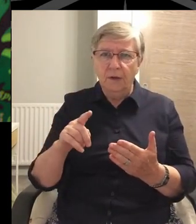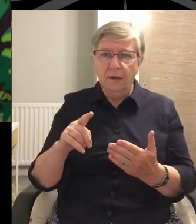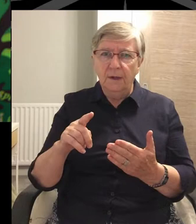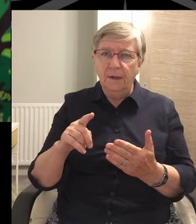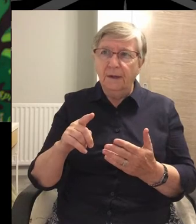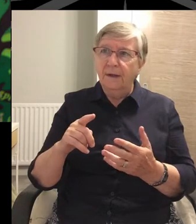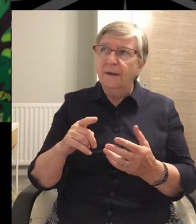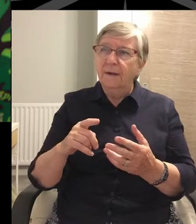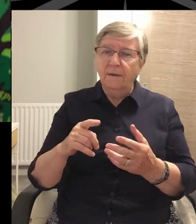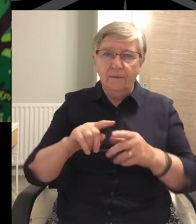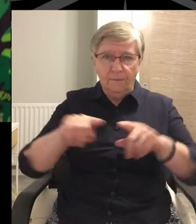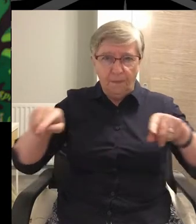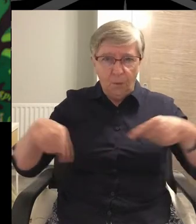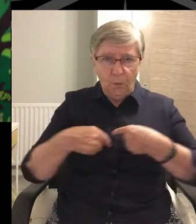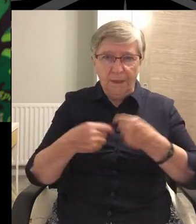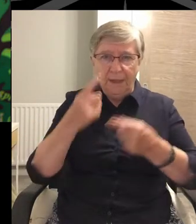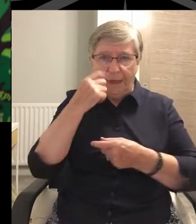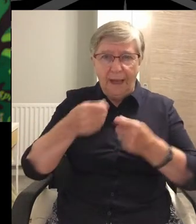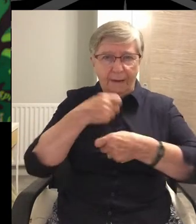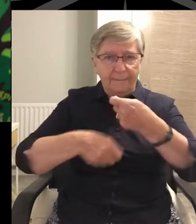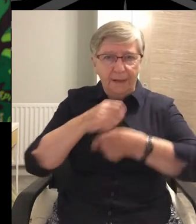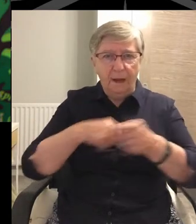Spirit grows of Christ in our lives.